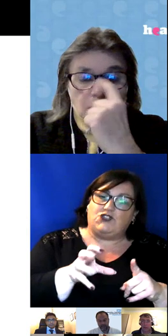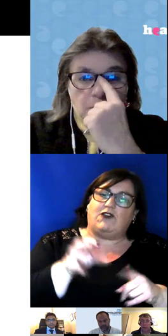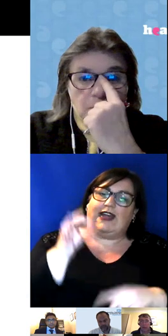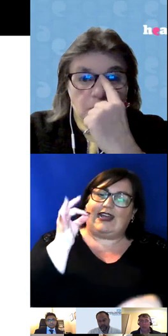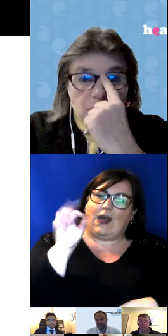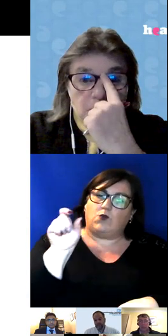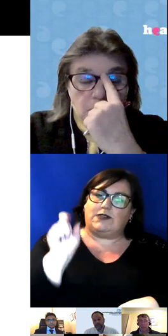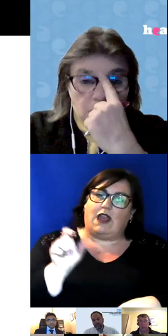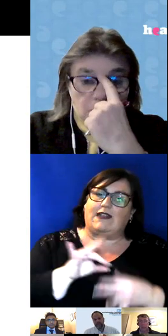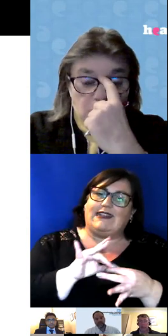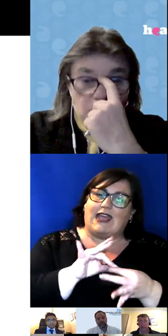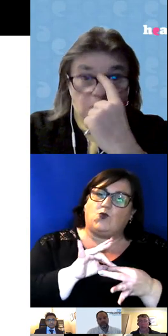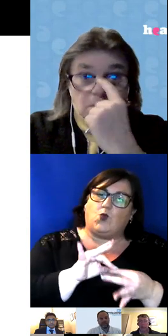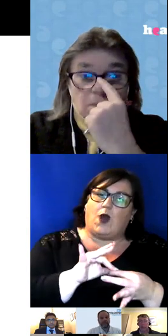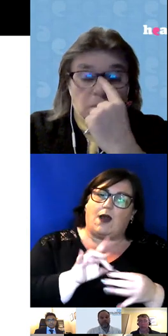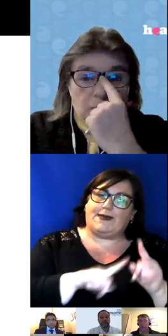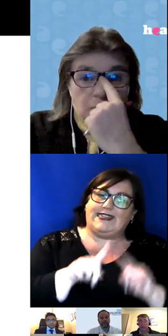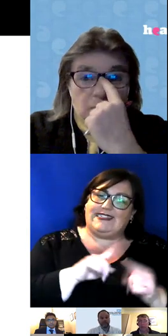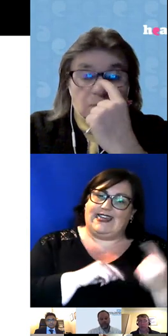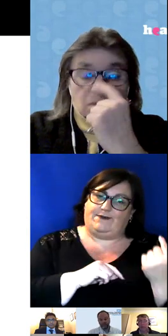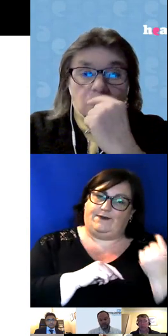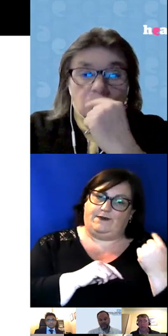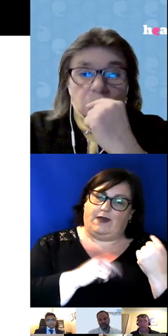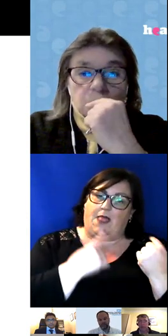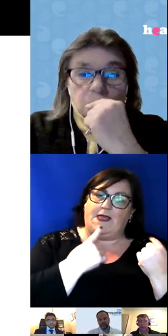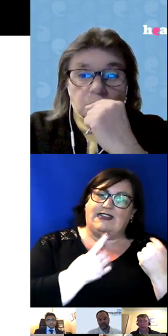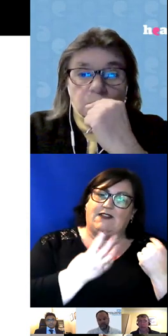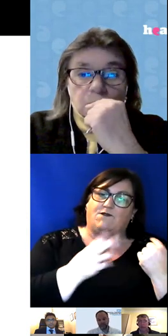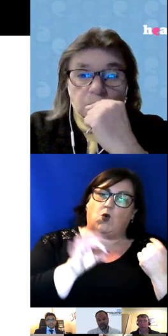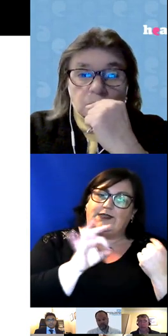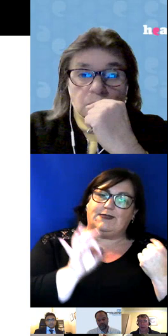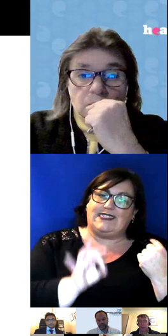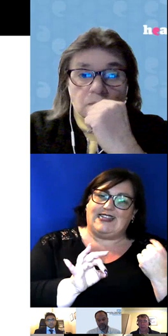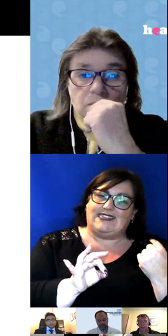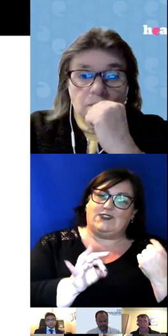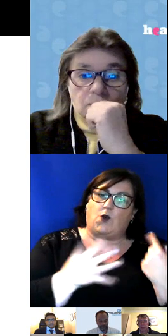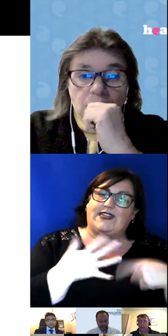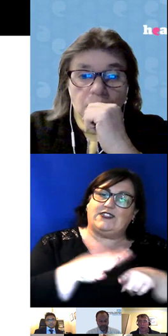the integrated care systems don't include the lower tier authorities in their